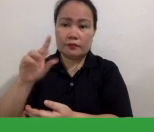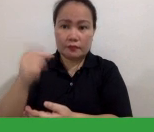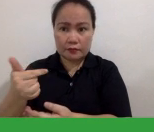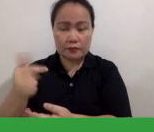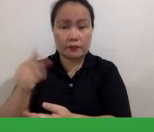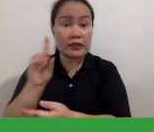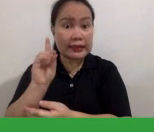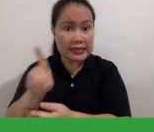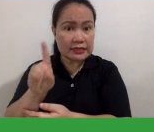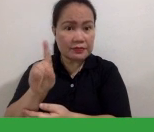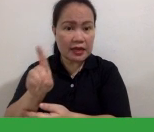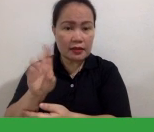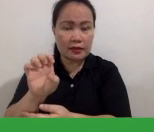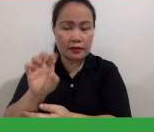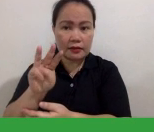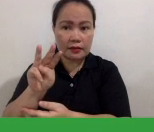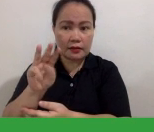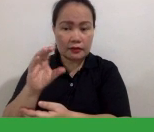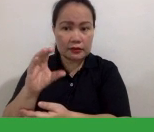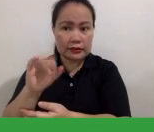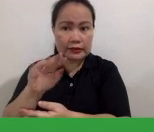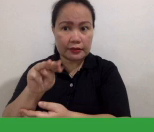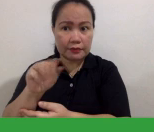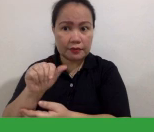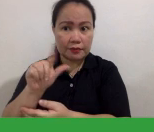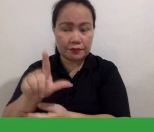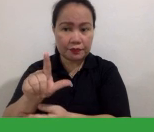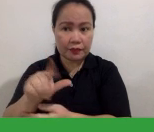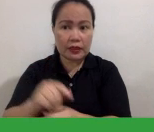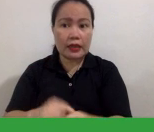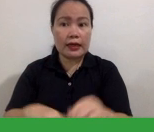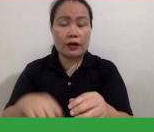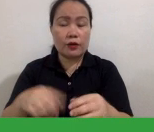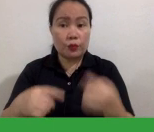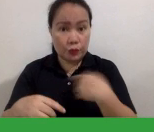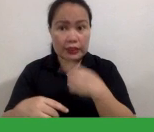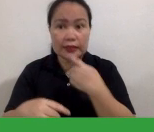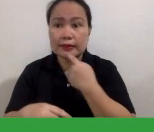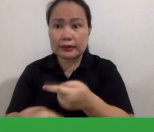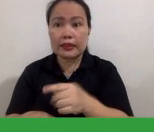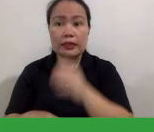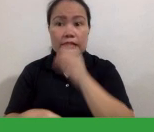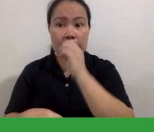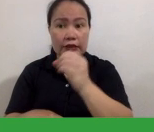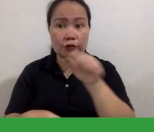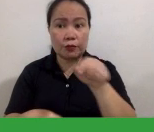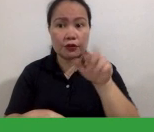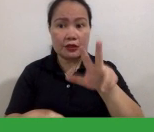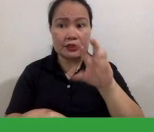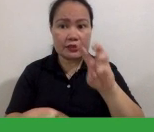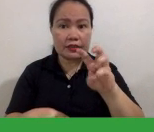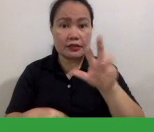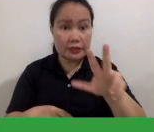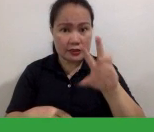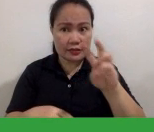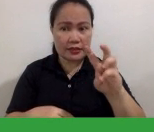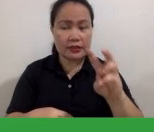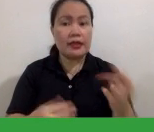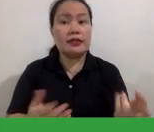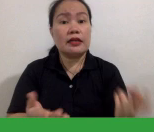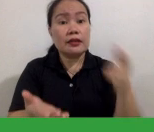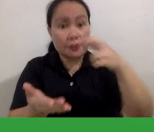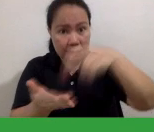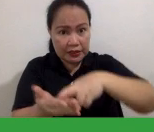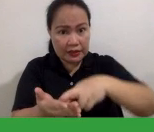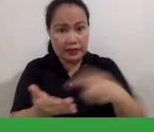natin masabi since kung mapapansin nyo ang ating solution ay paulit-ulit. So we can say that